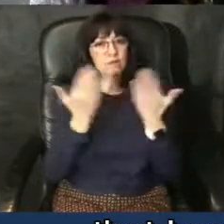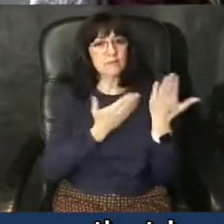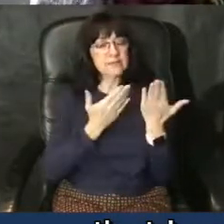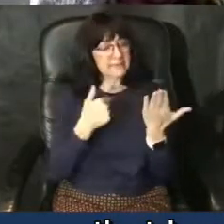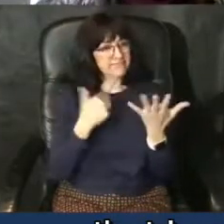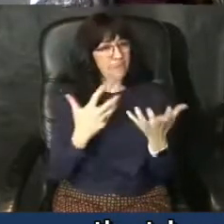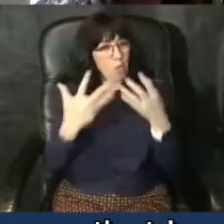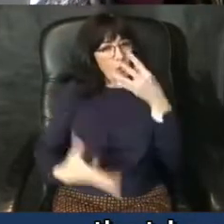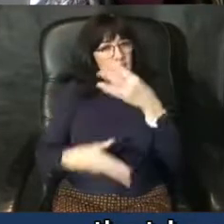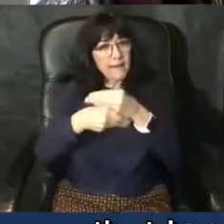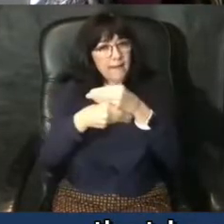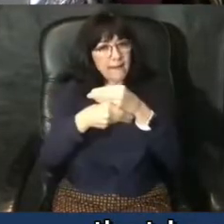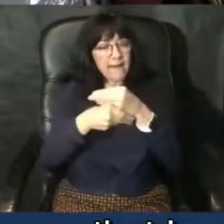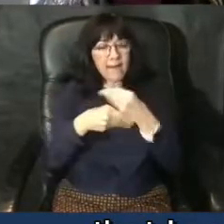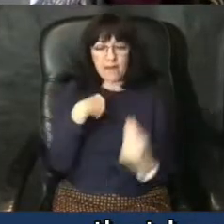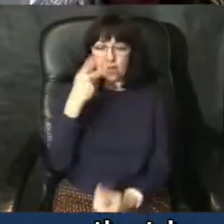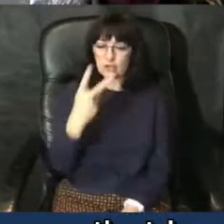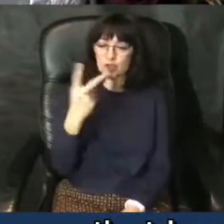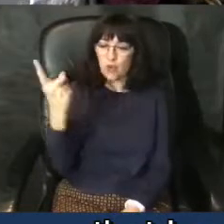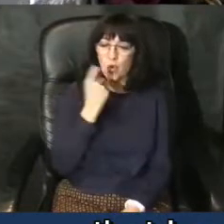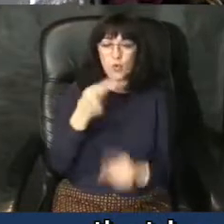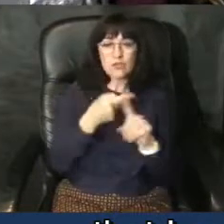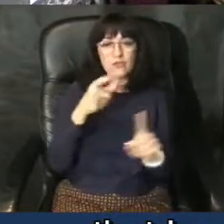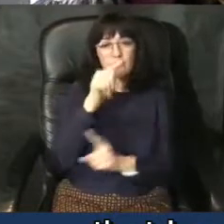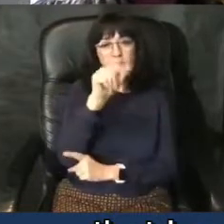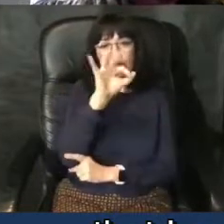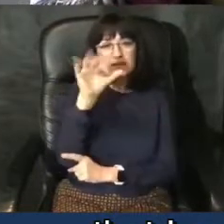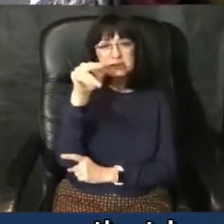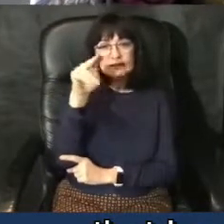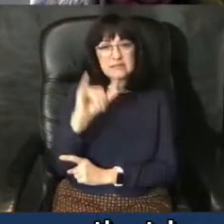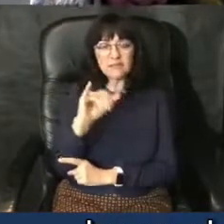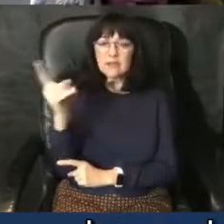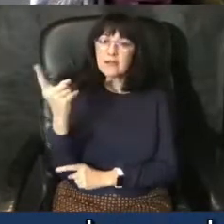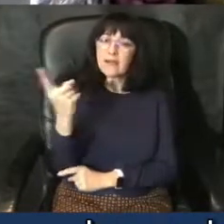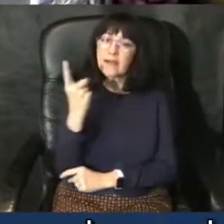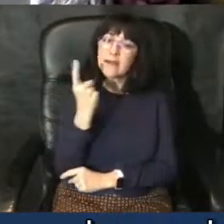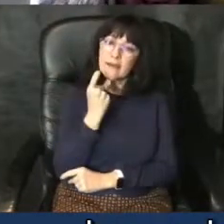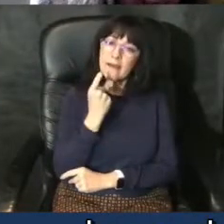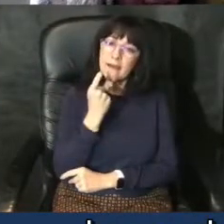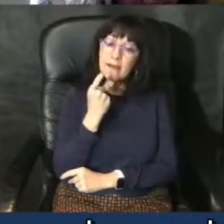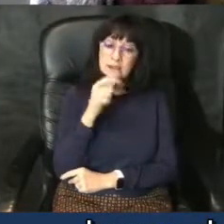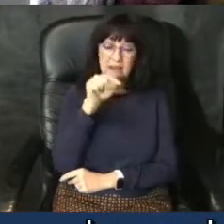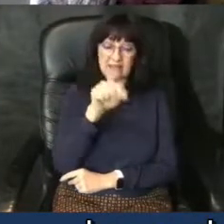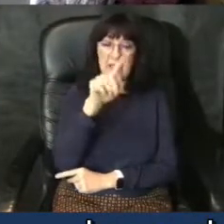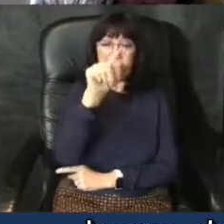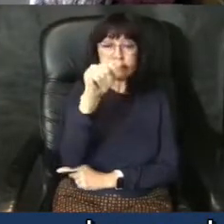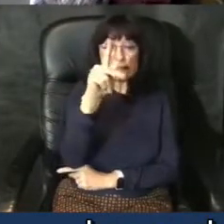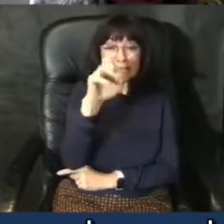to that, I see a question from Tiffany, who was asking, do these